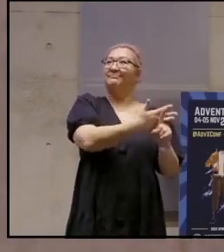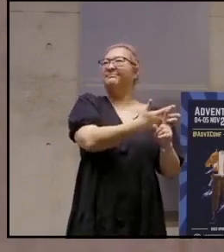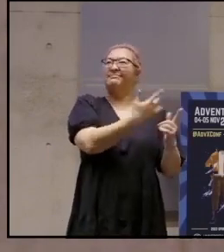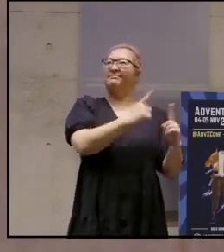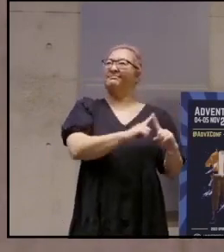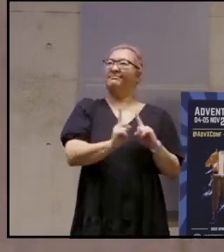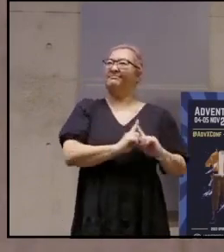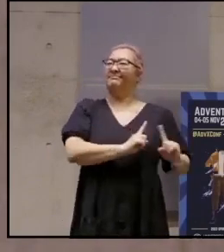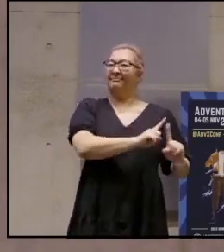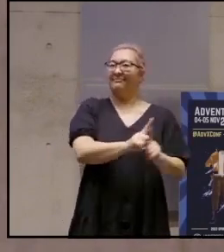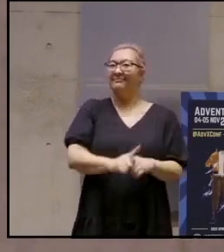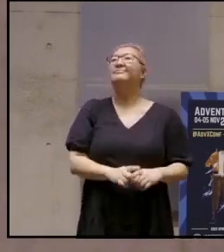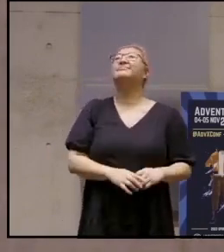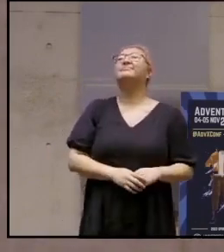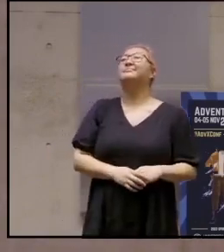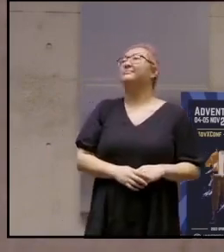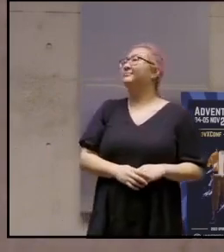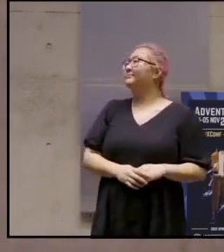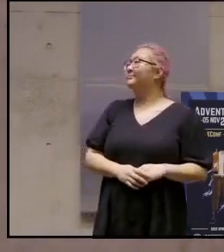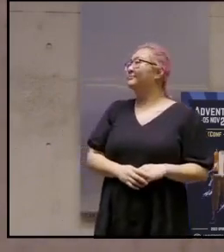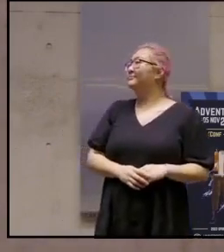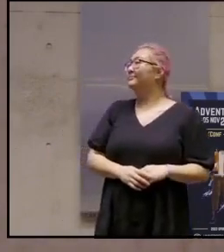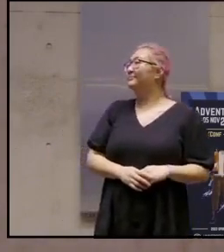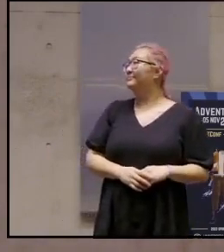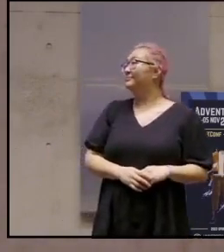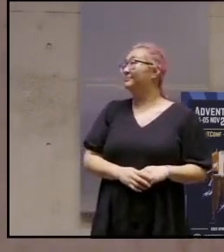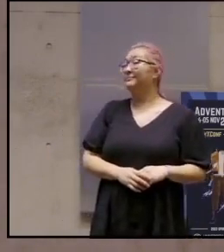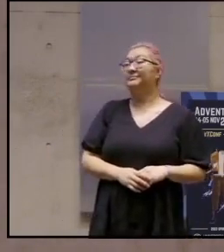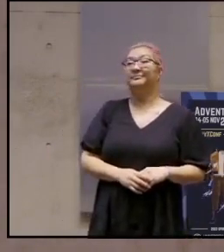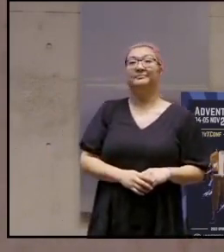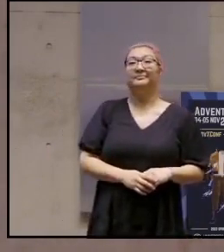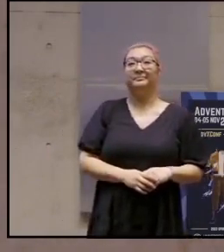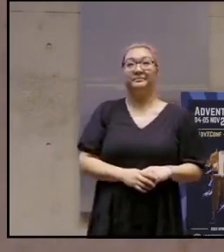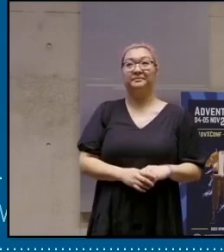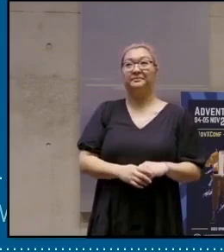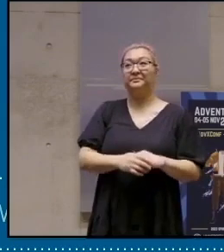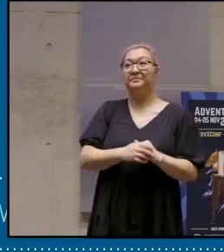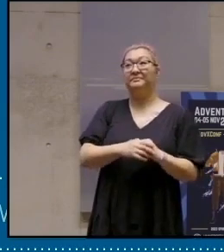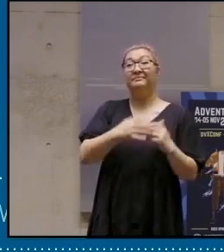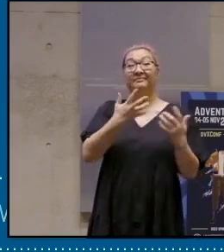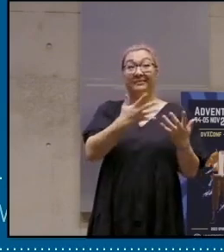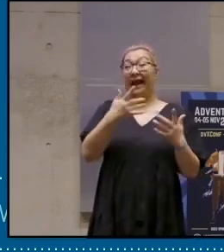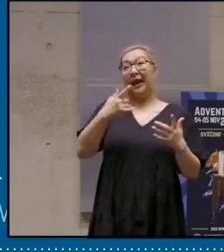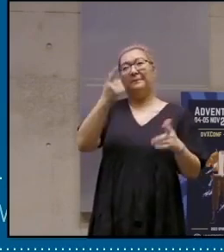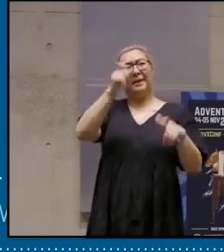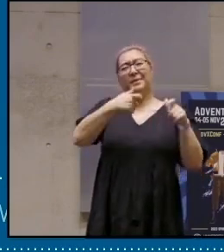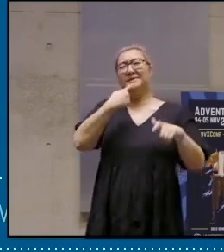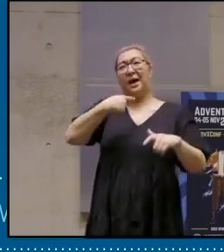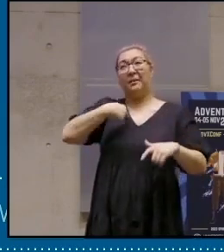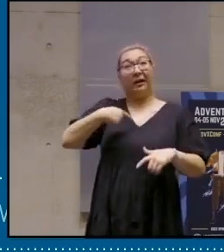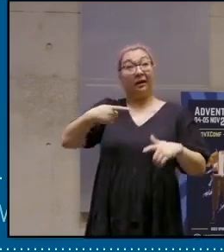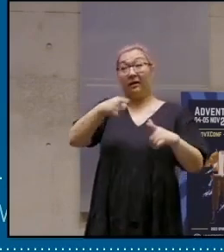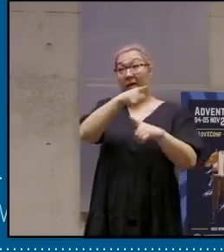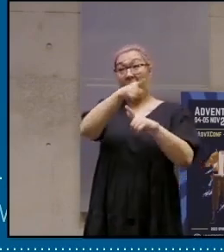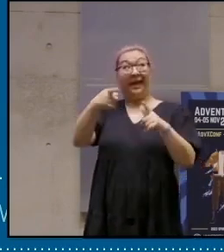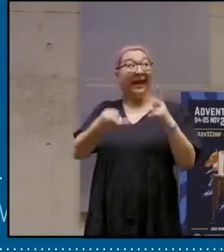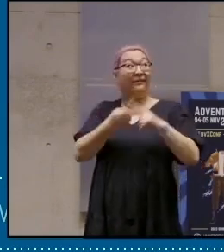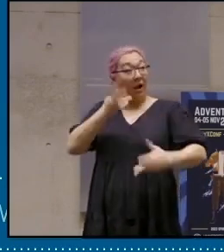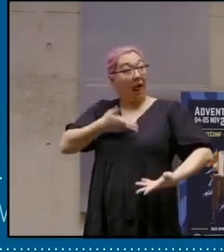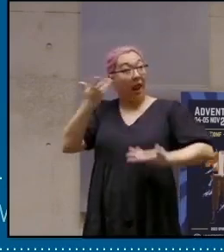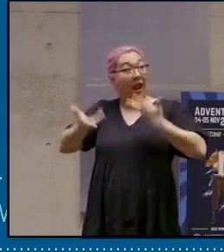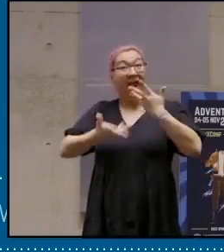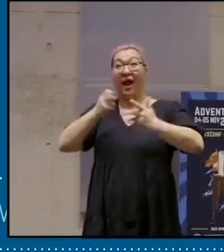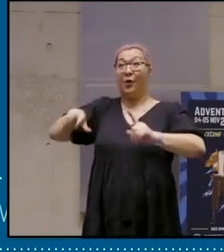apparently tell me is going to be British and is going to have make sense of all of this biography. So, I have worked on narrative from a